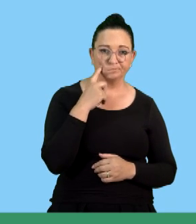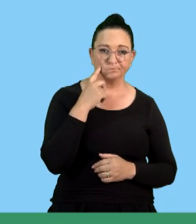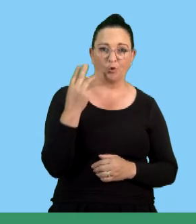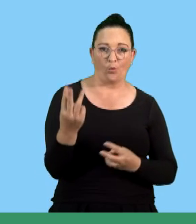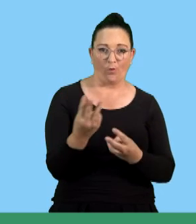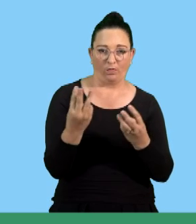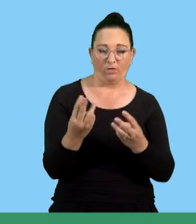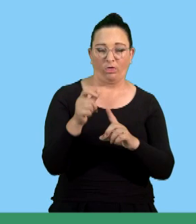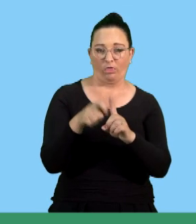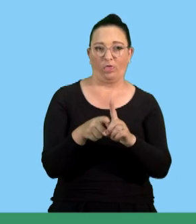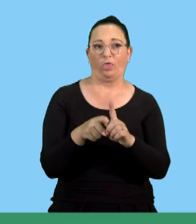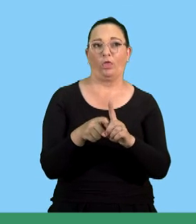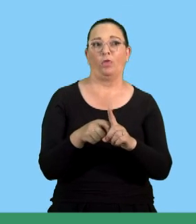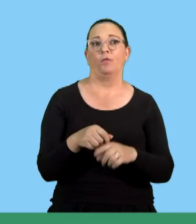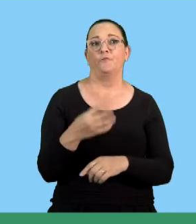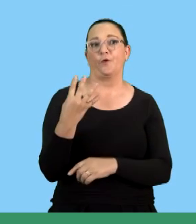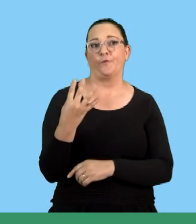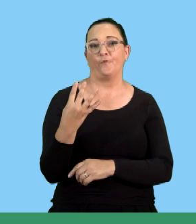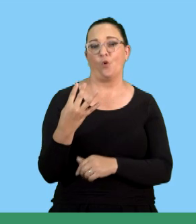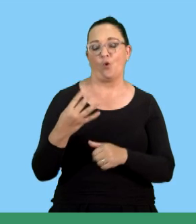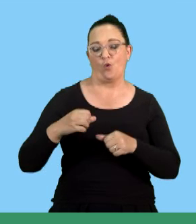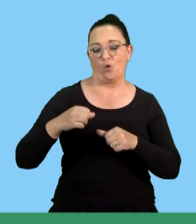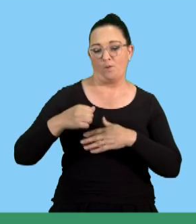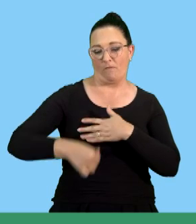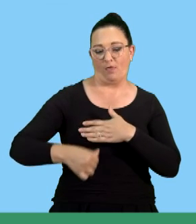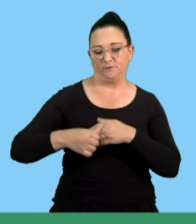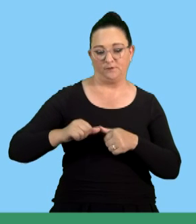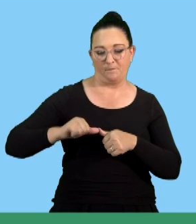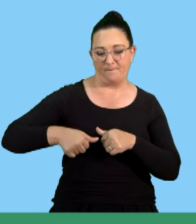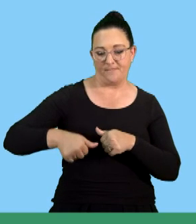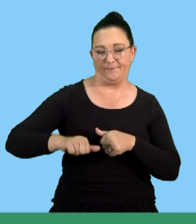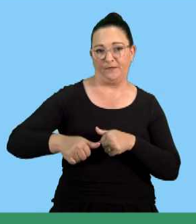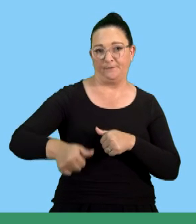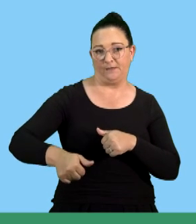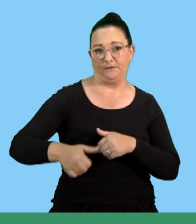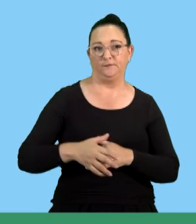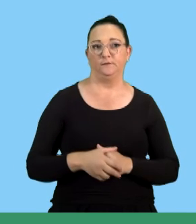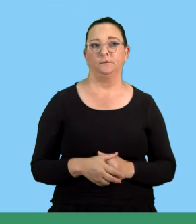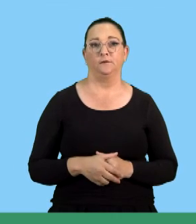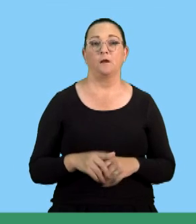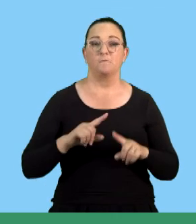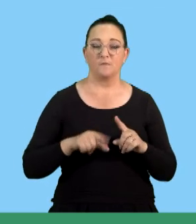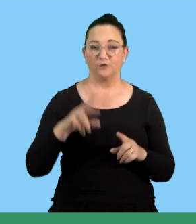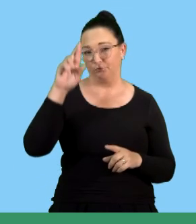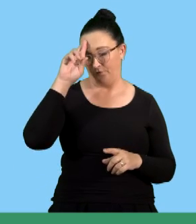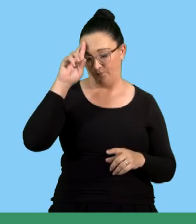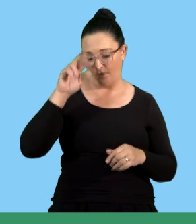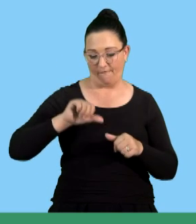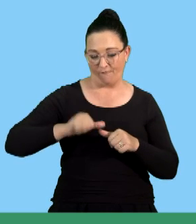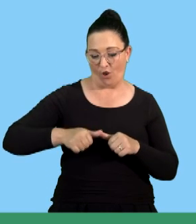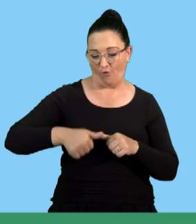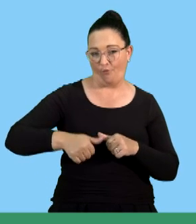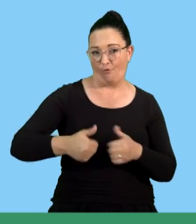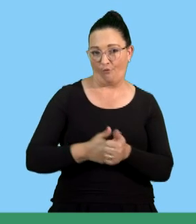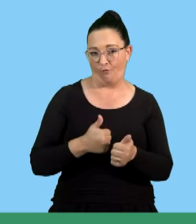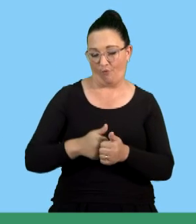pregnant employee is entitled to a 4 consecutive months leave. So 4 consecutive, so they